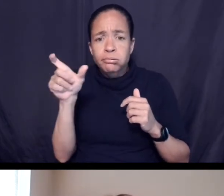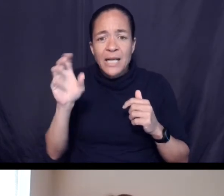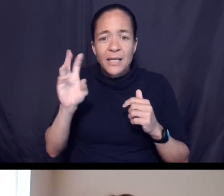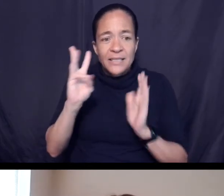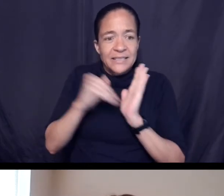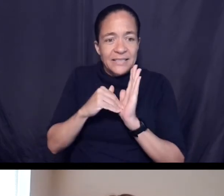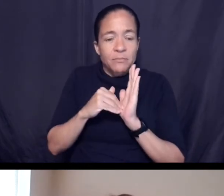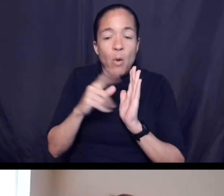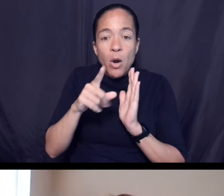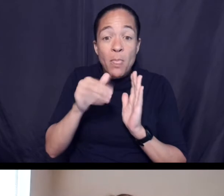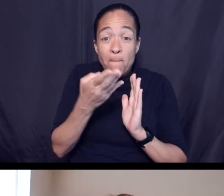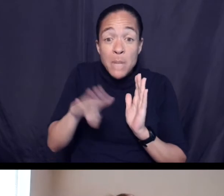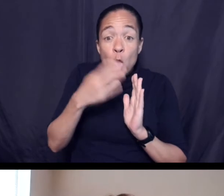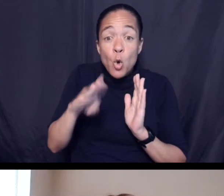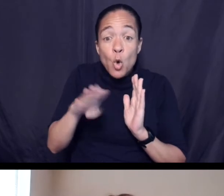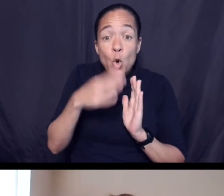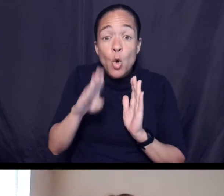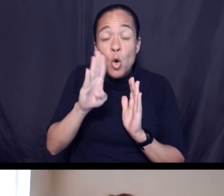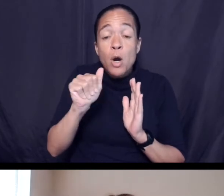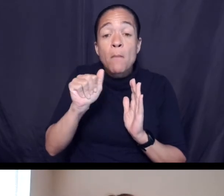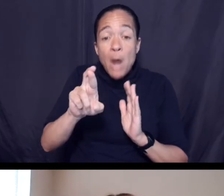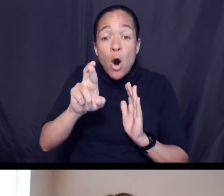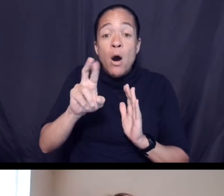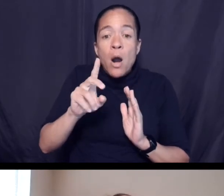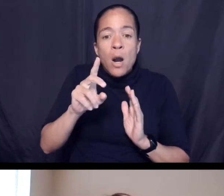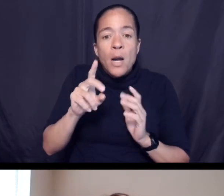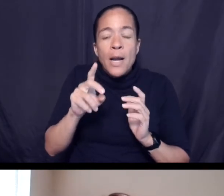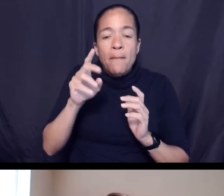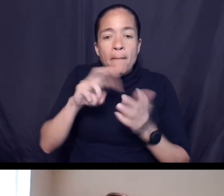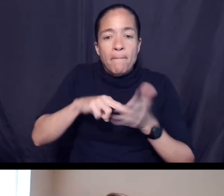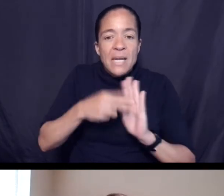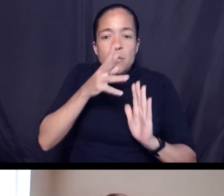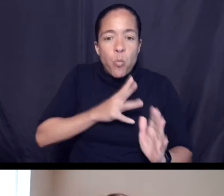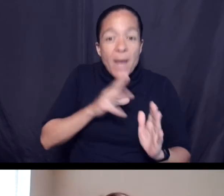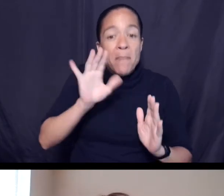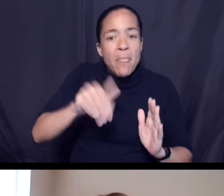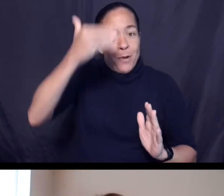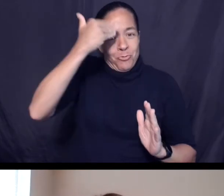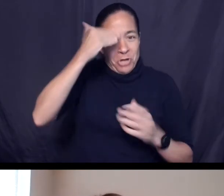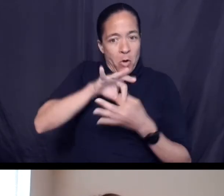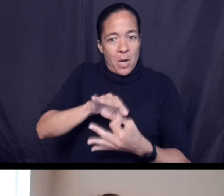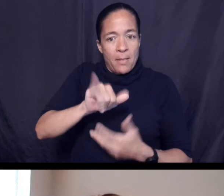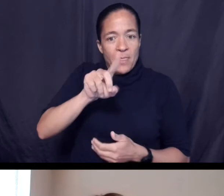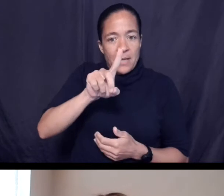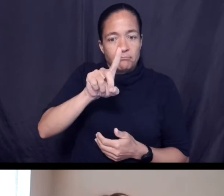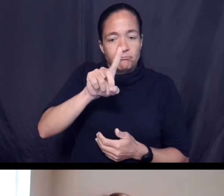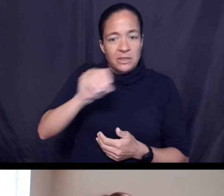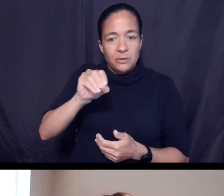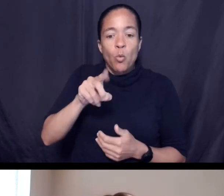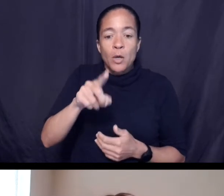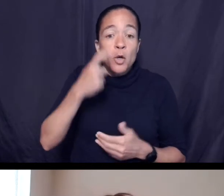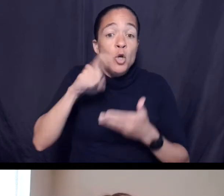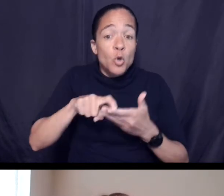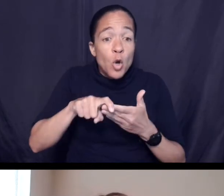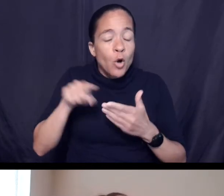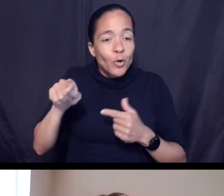the awareness, the percent of women who've heard of the disease or disorder. And so we see that Down syndrome, the awareness